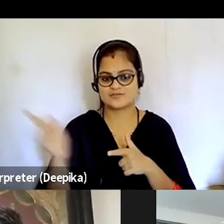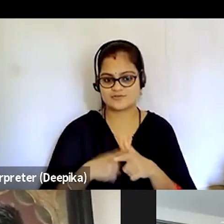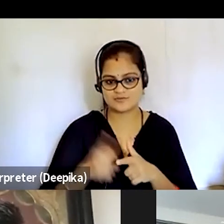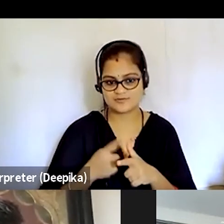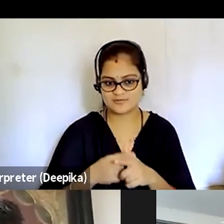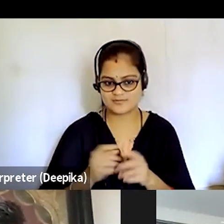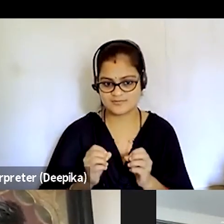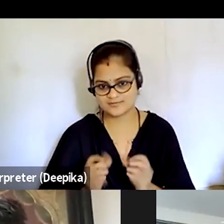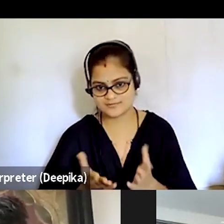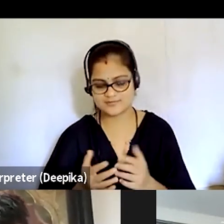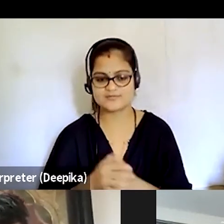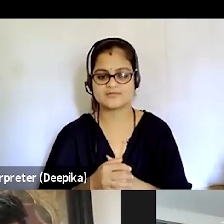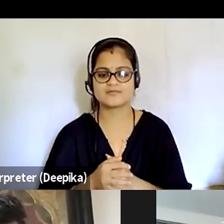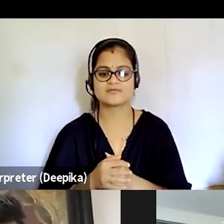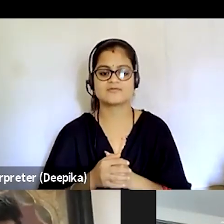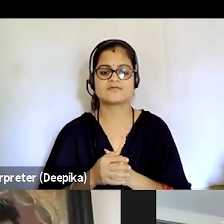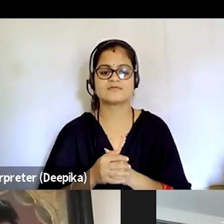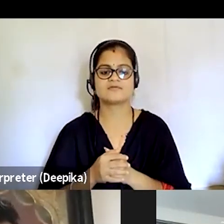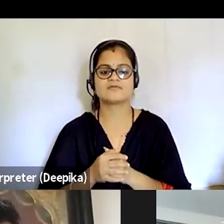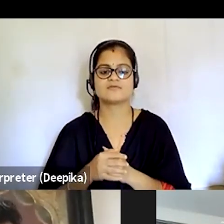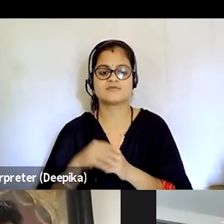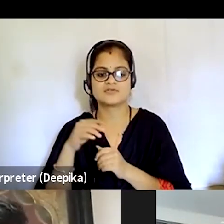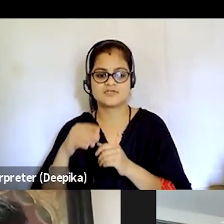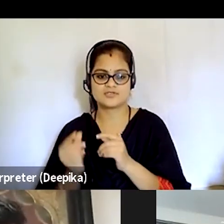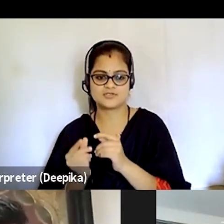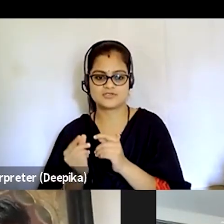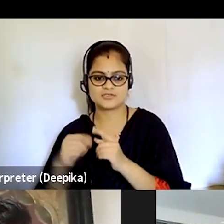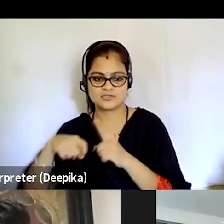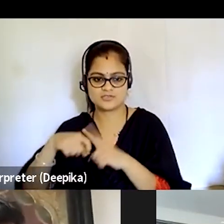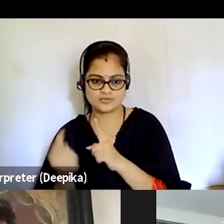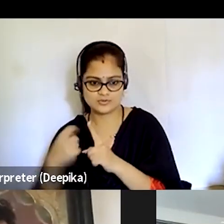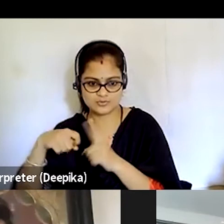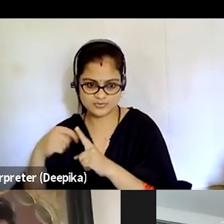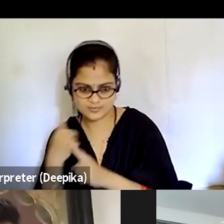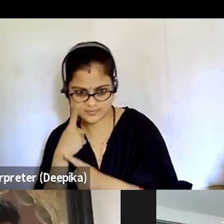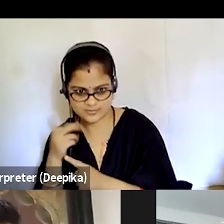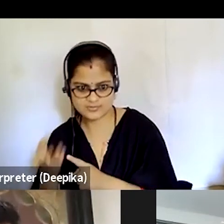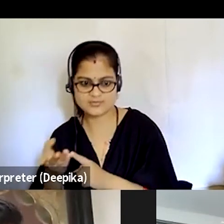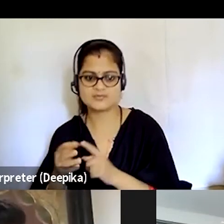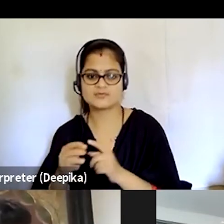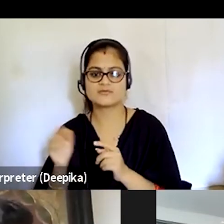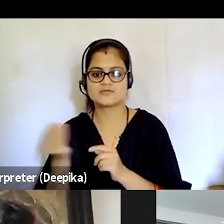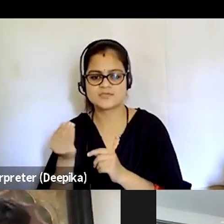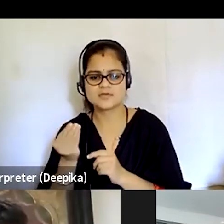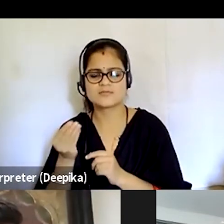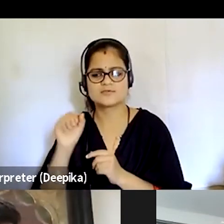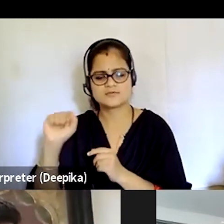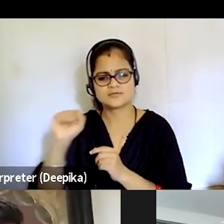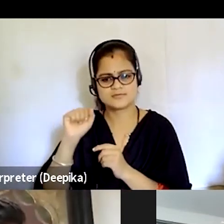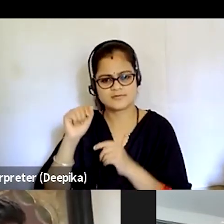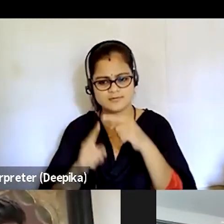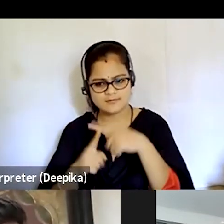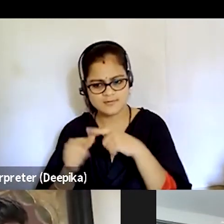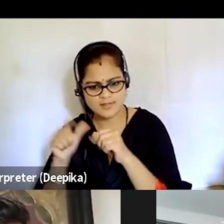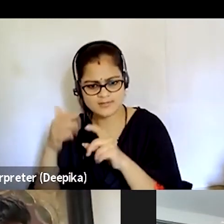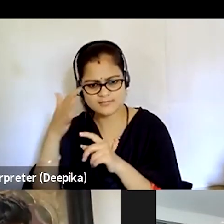doing a 12-city tour with Kyuki, and Rahman had discovered some talent, and they told me